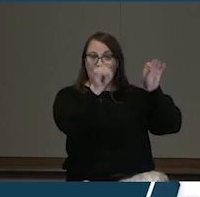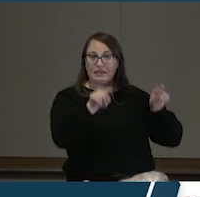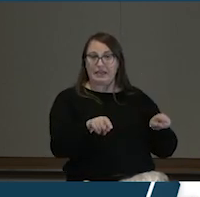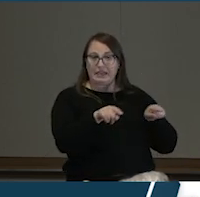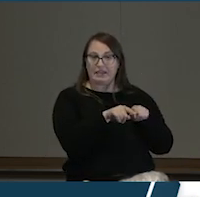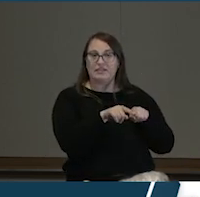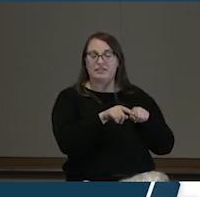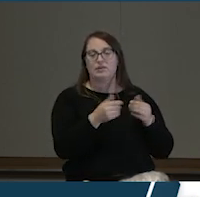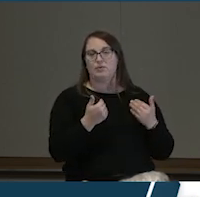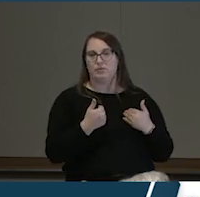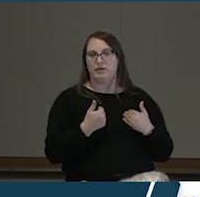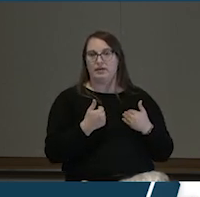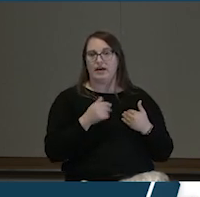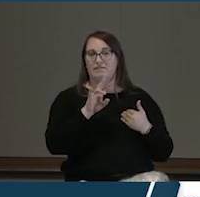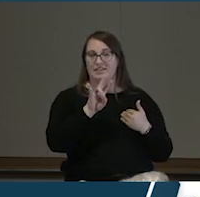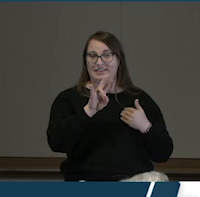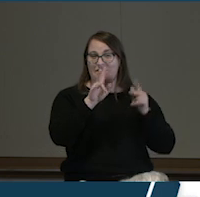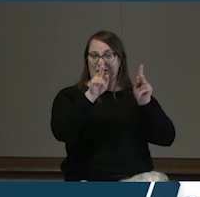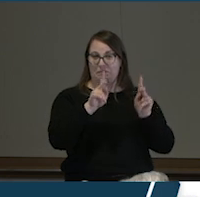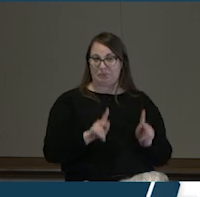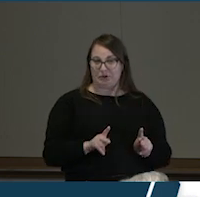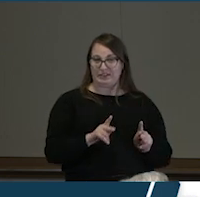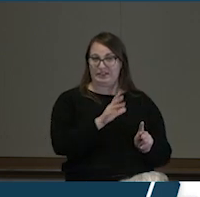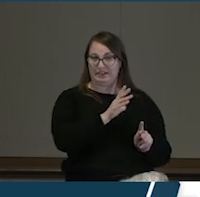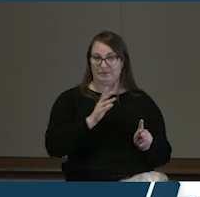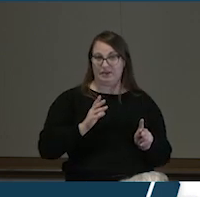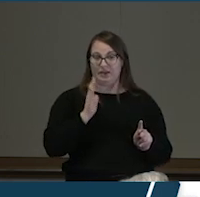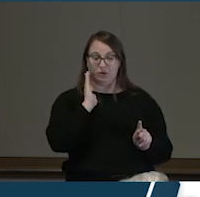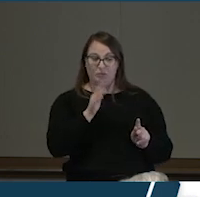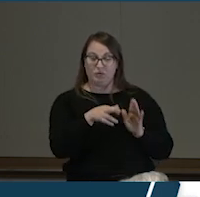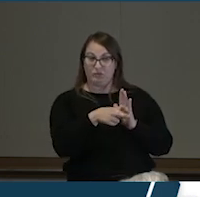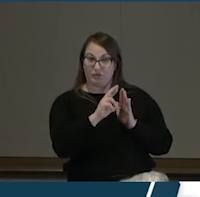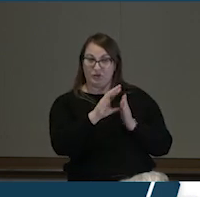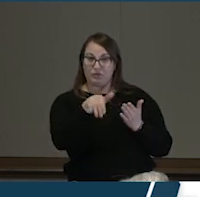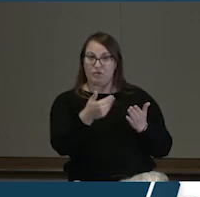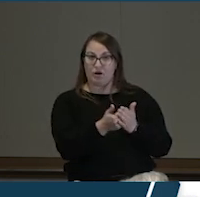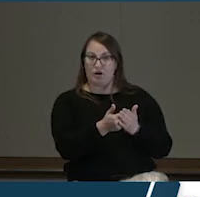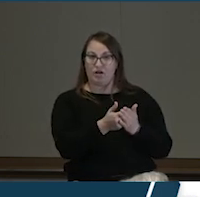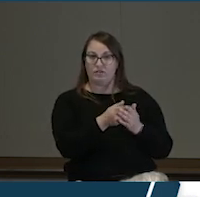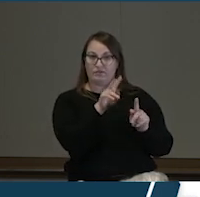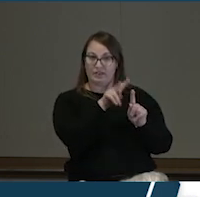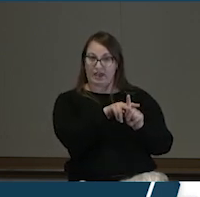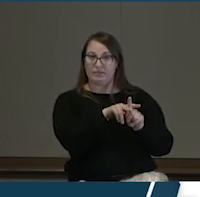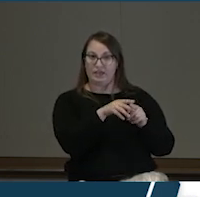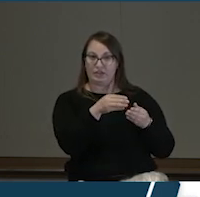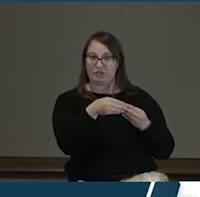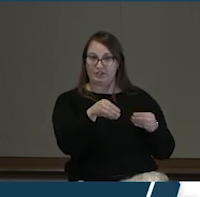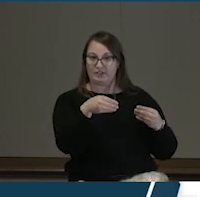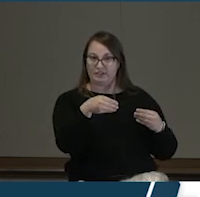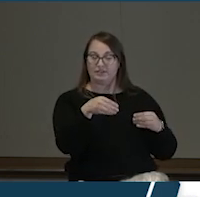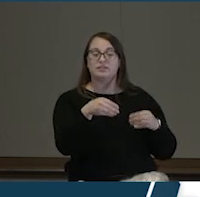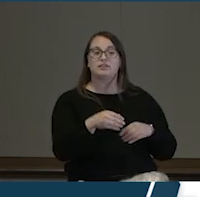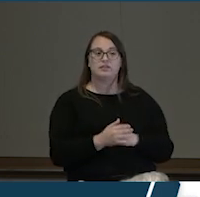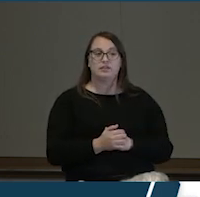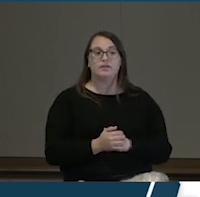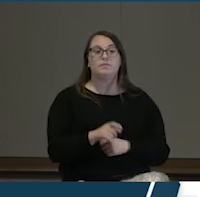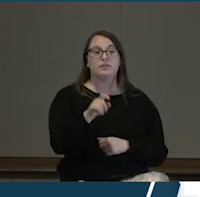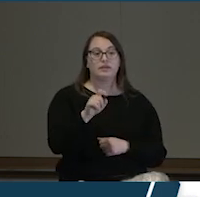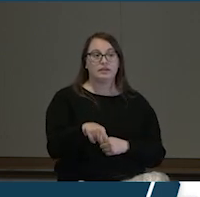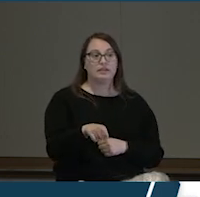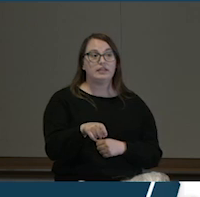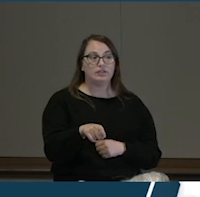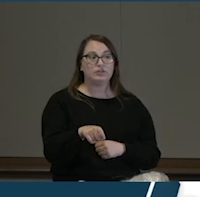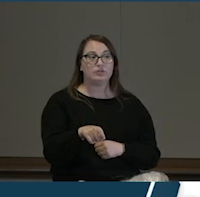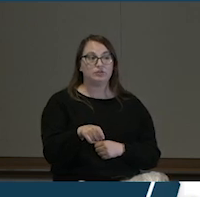all. Because you were here today, you're going to hear a tip from me. If you're going to apply, you want to make sure that you put on there that you are interested